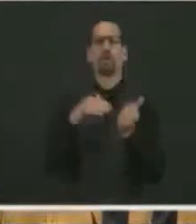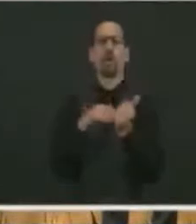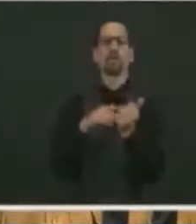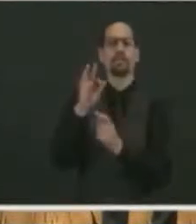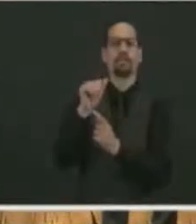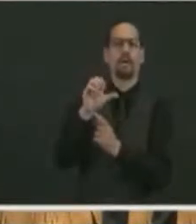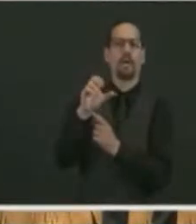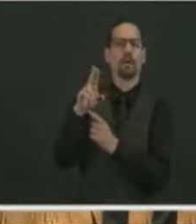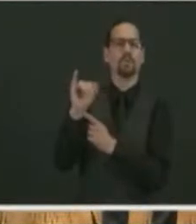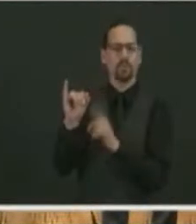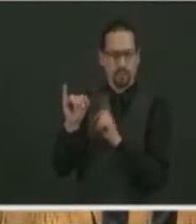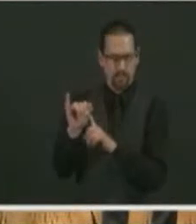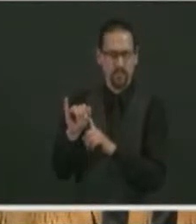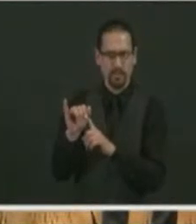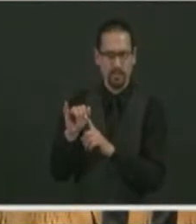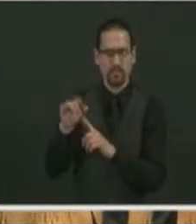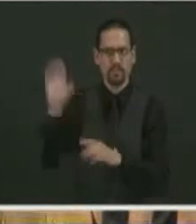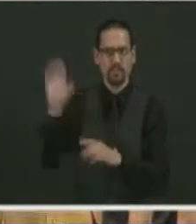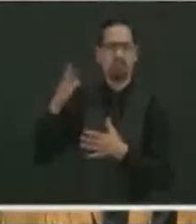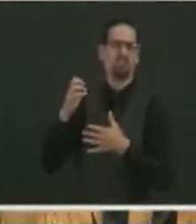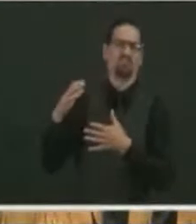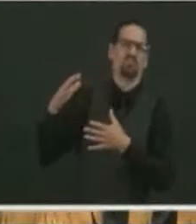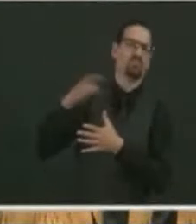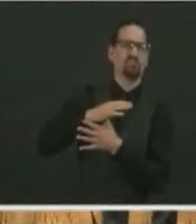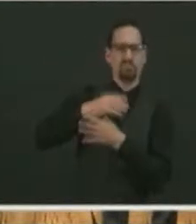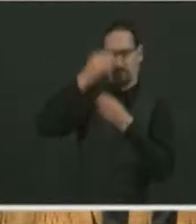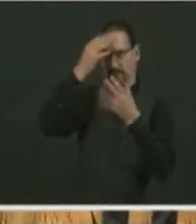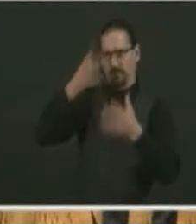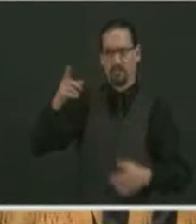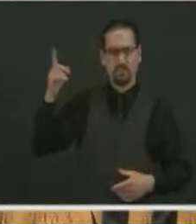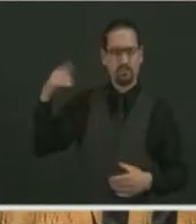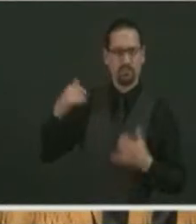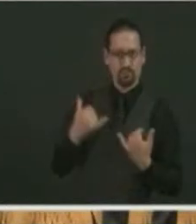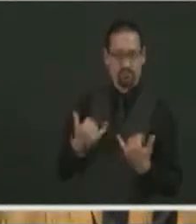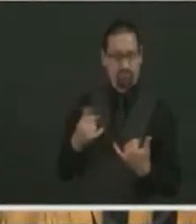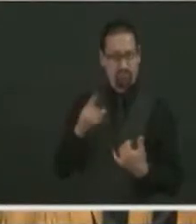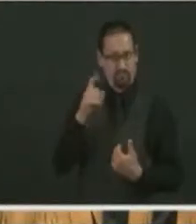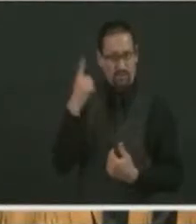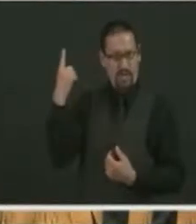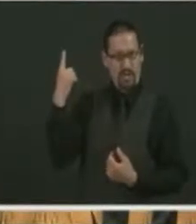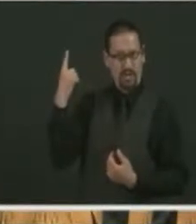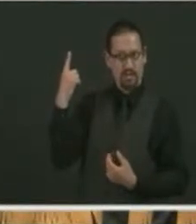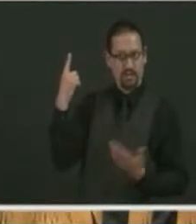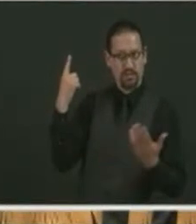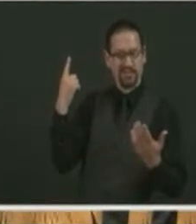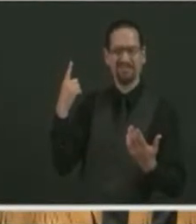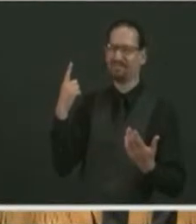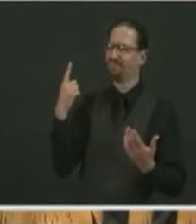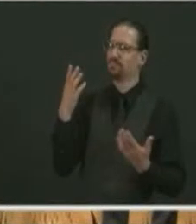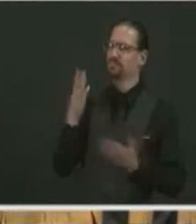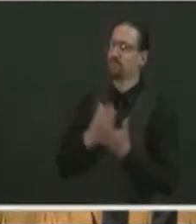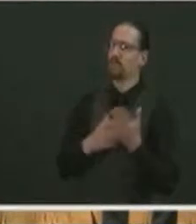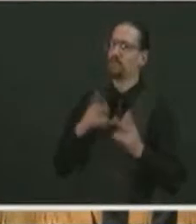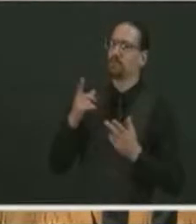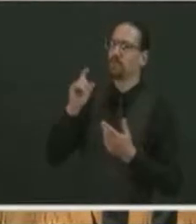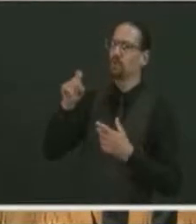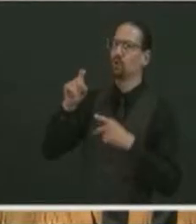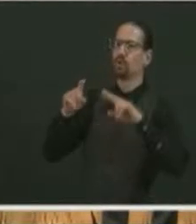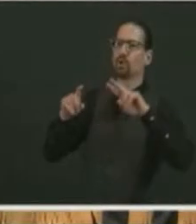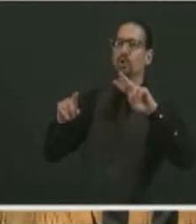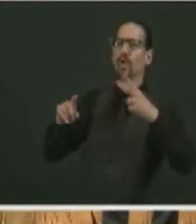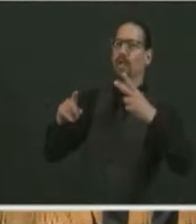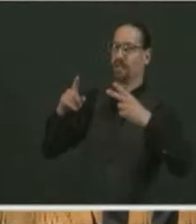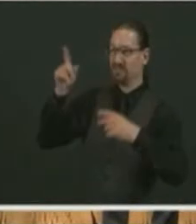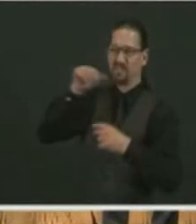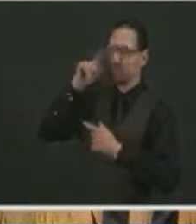information? You just mentioned what he said about, he doesn't believe in the second wave. This is sort of a pattern here that's going with him